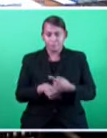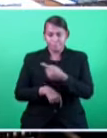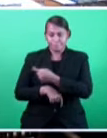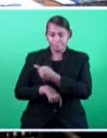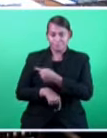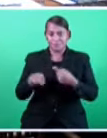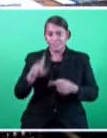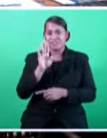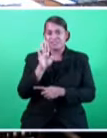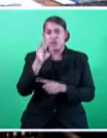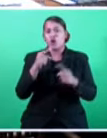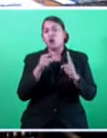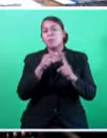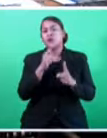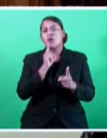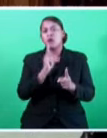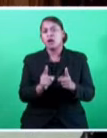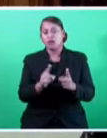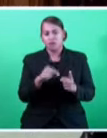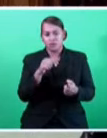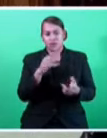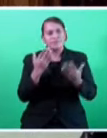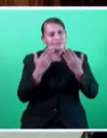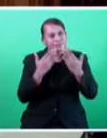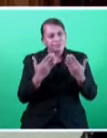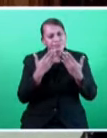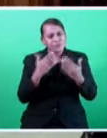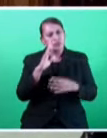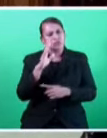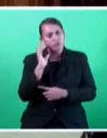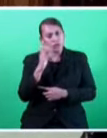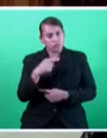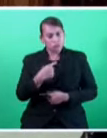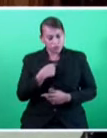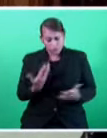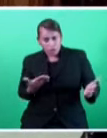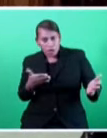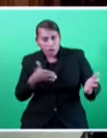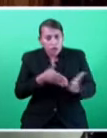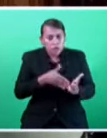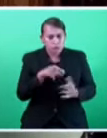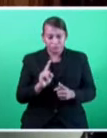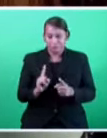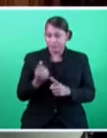order, sir. Yes. Thank you, sir. In addition to what has been raised by the